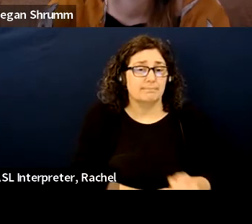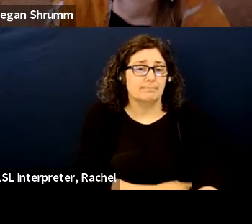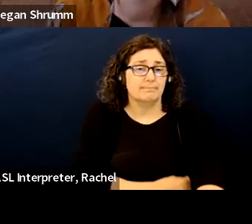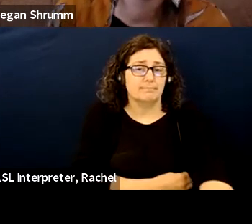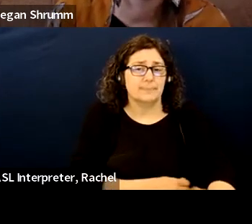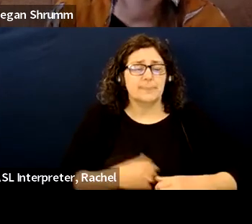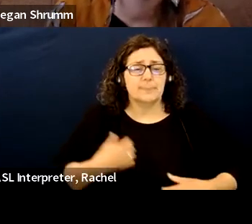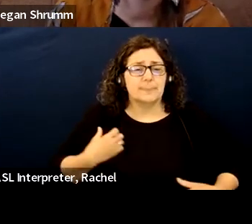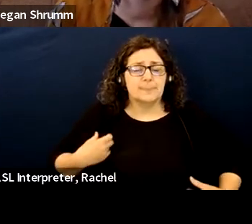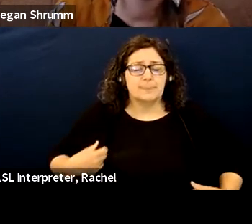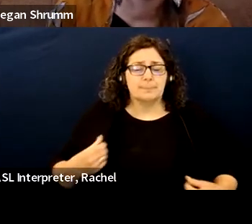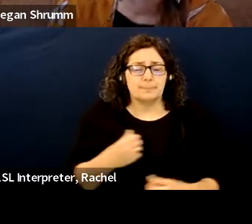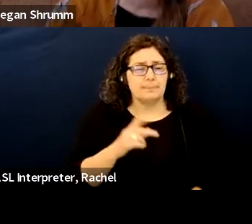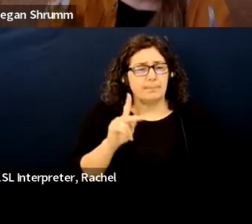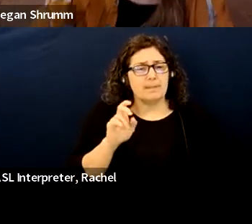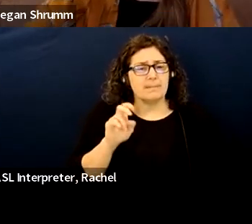Thinking of like,